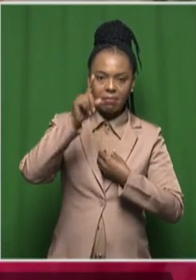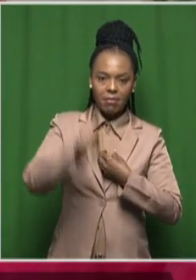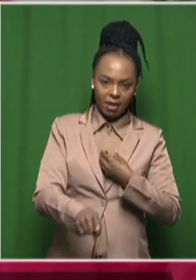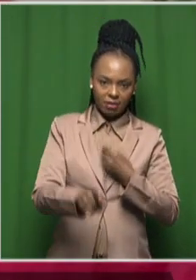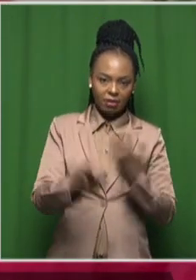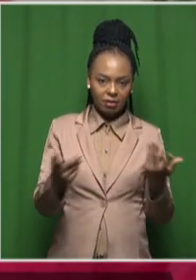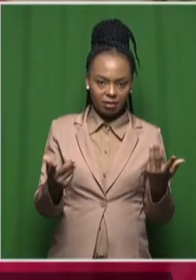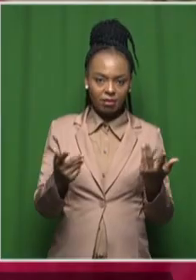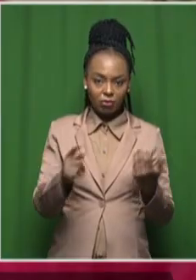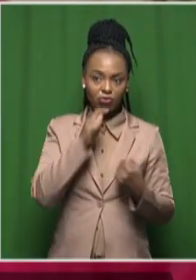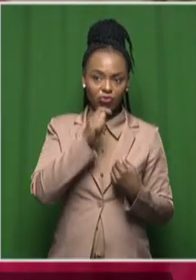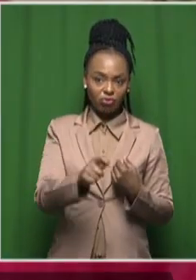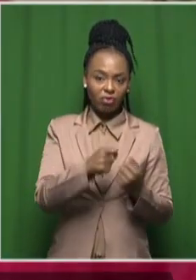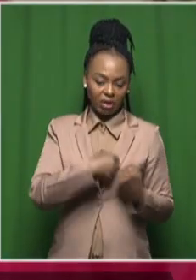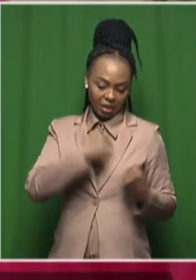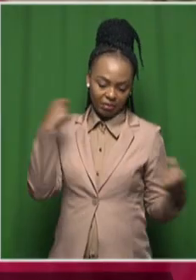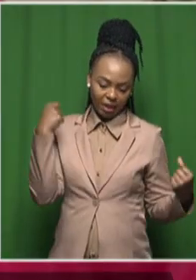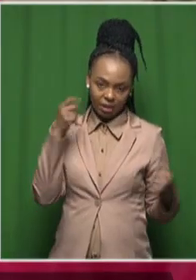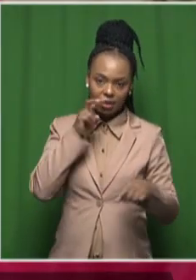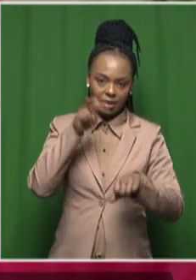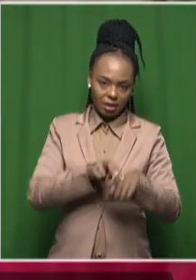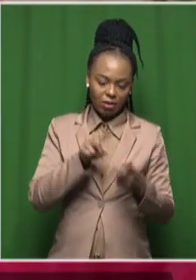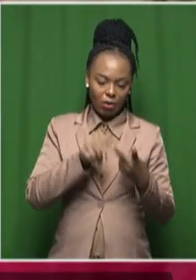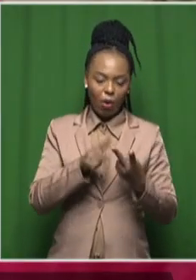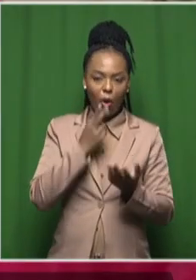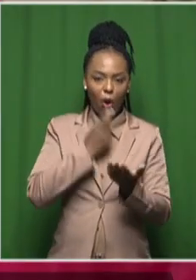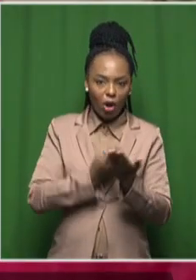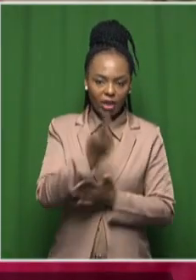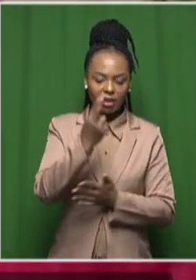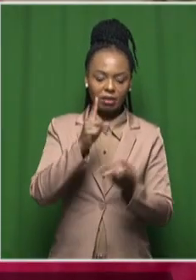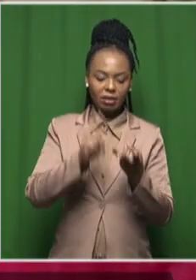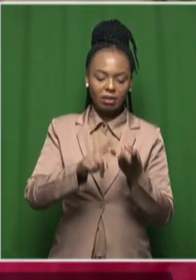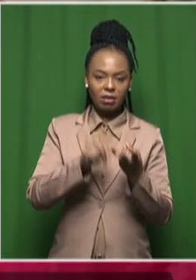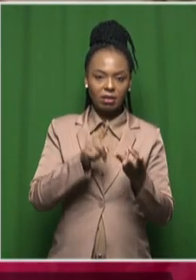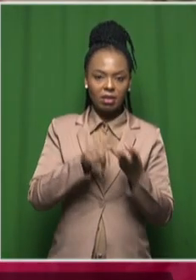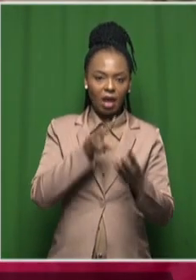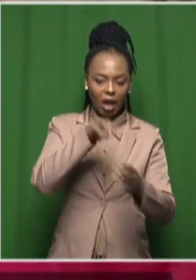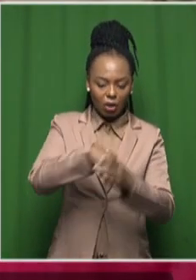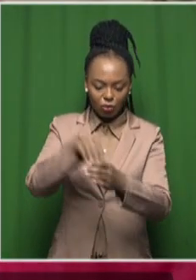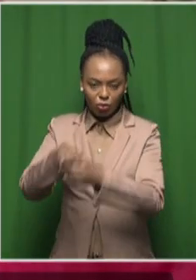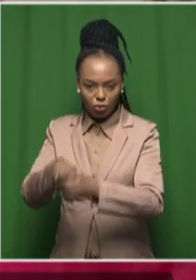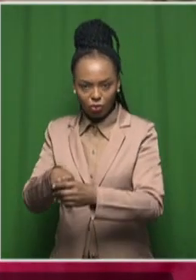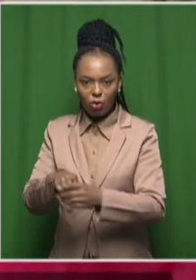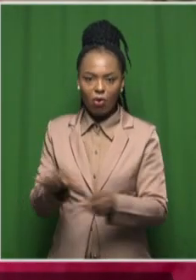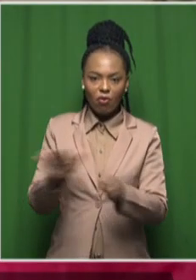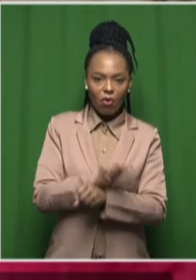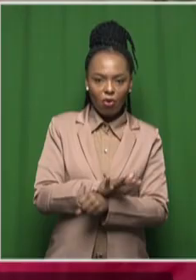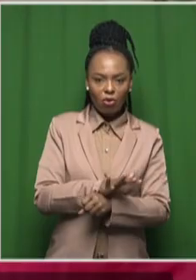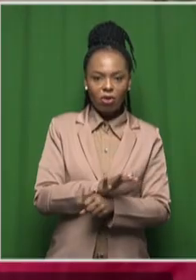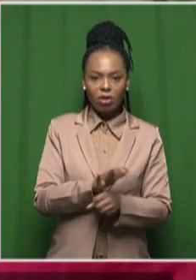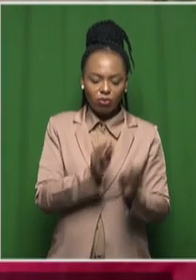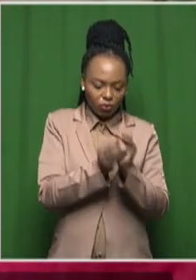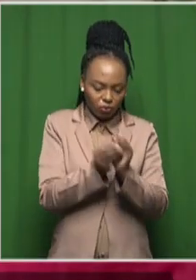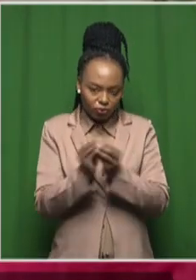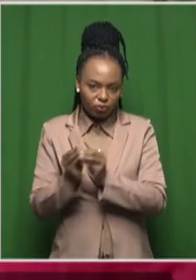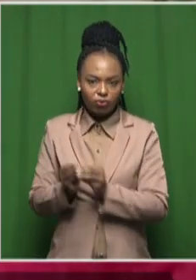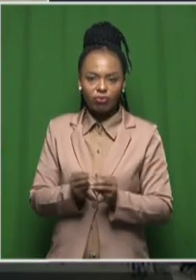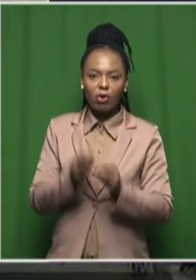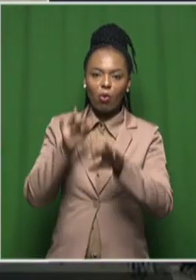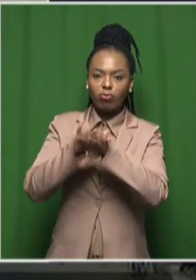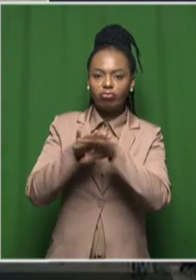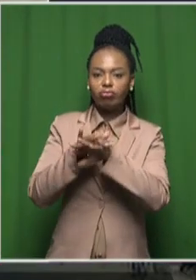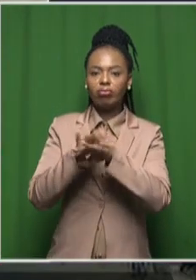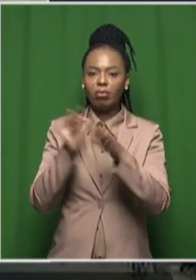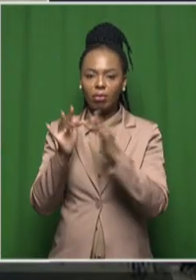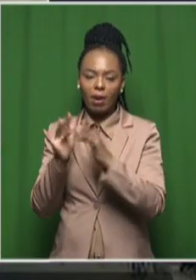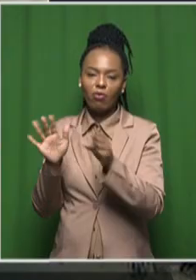transparency, honesty, being inclusive, sharing who your makers are, and the full story. And